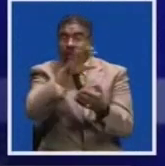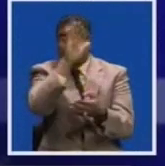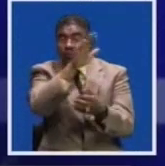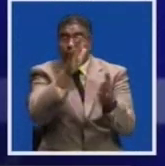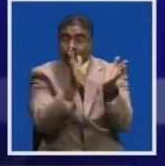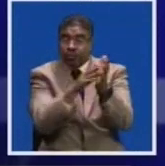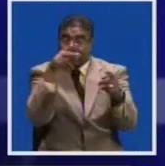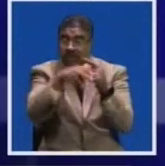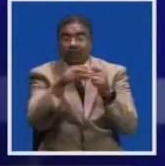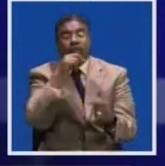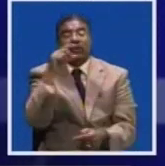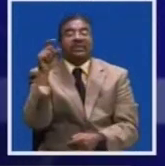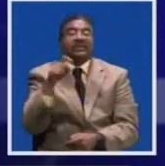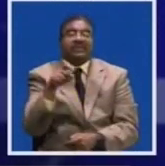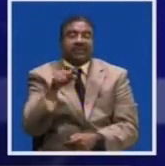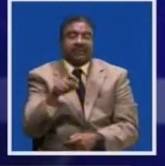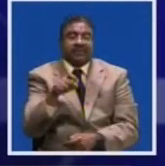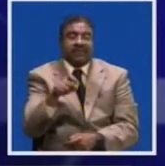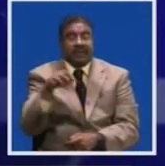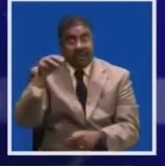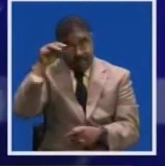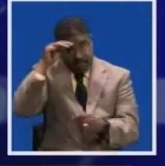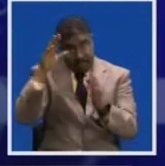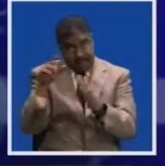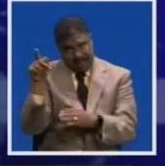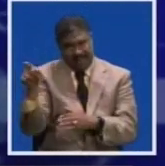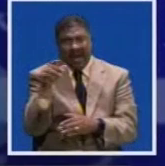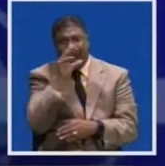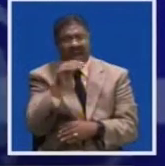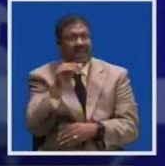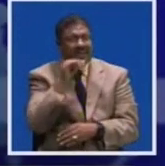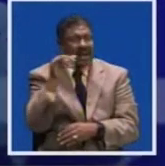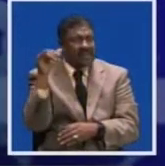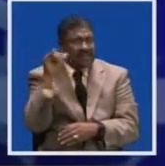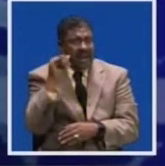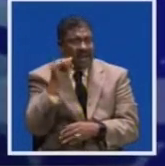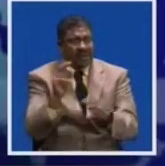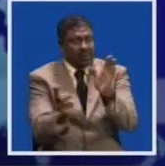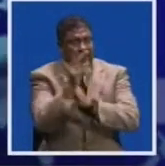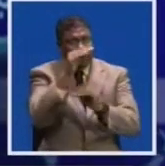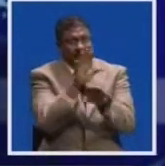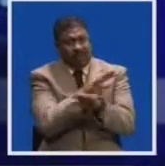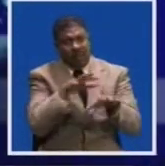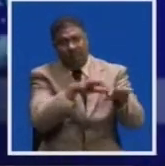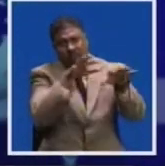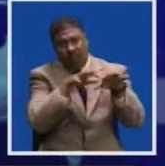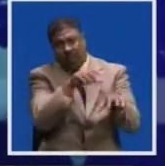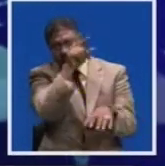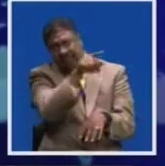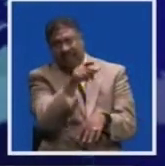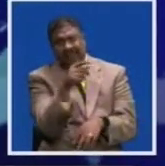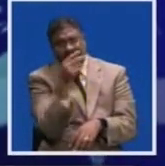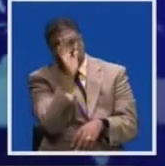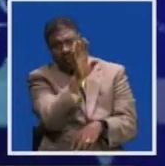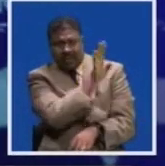calendars. Higher Education Minister Brian Mushimba has expressed displeasure at the actions by students from the University of Zambia, Unza,